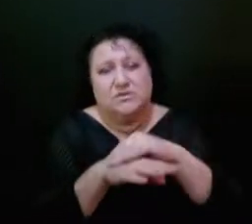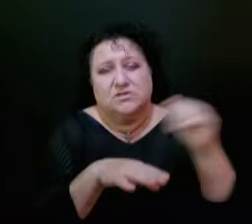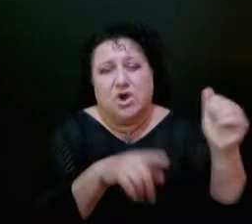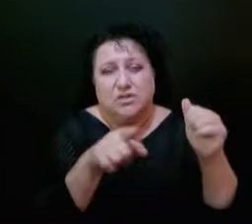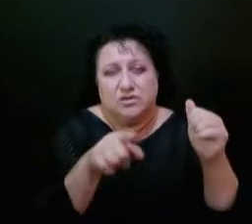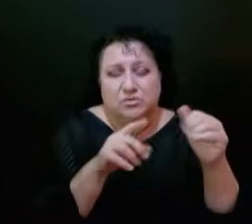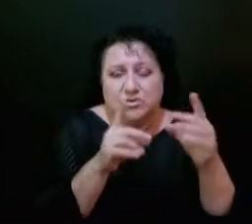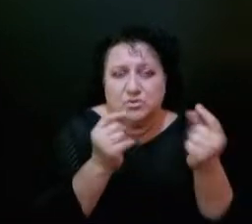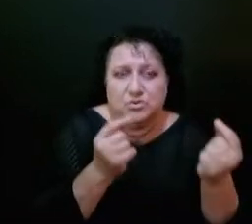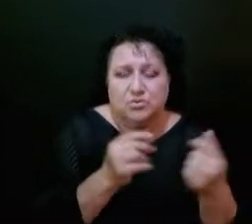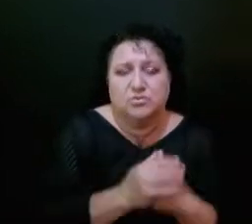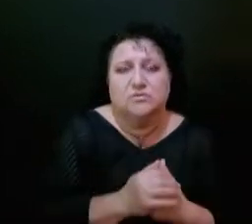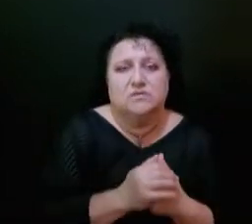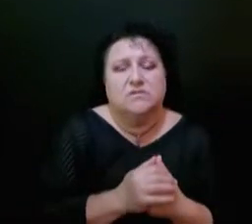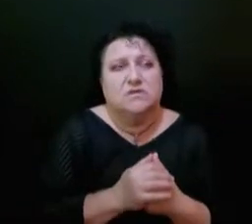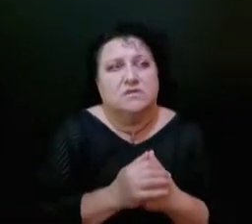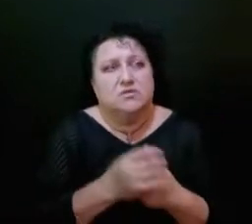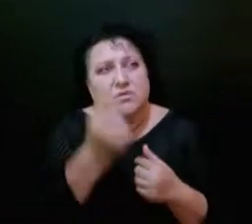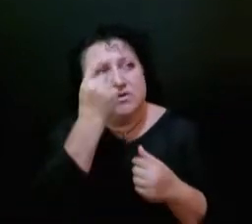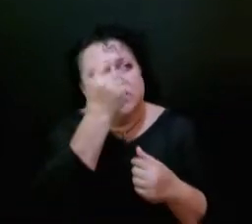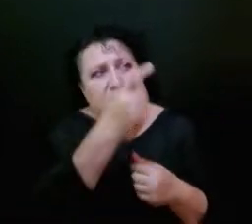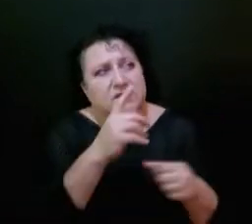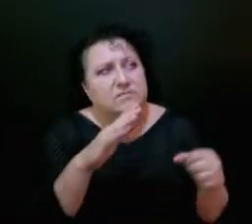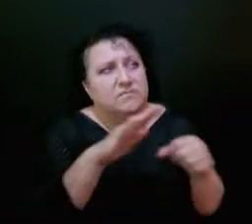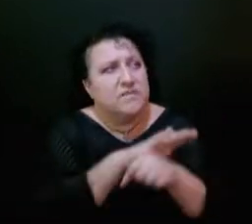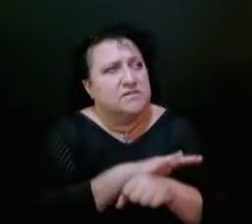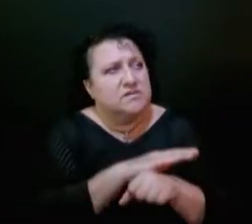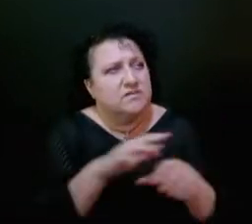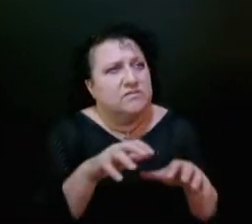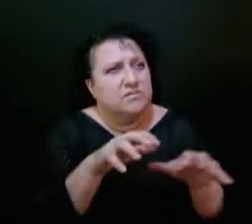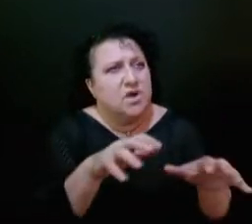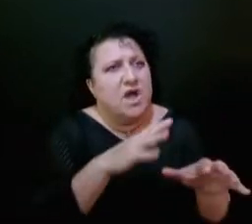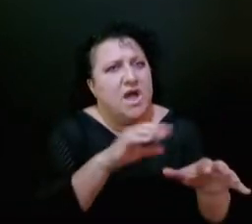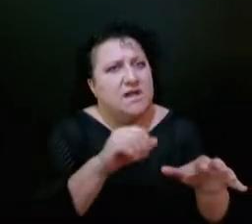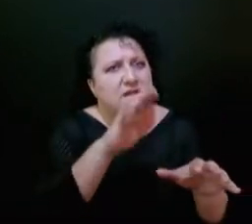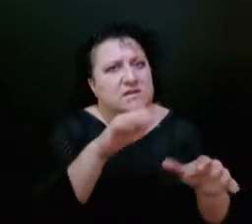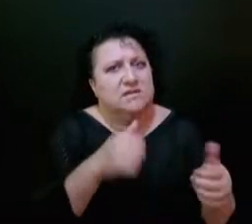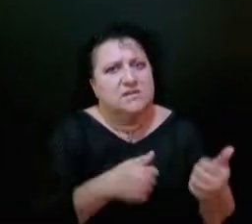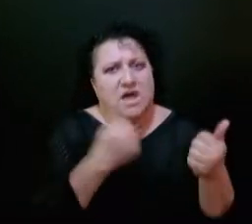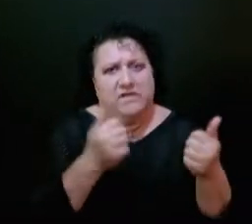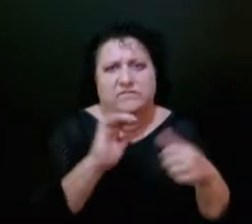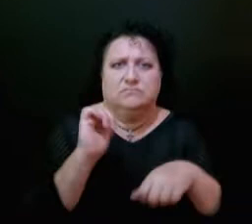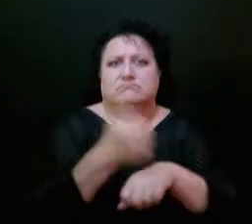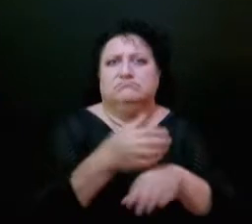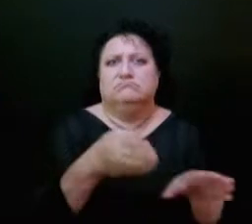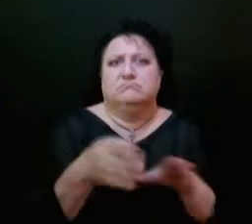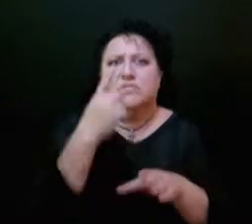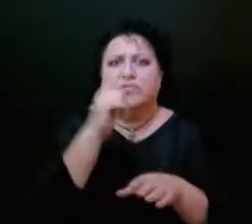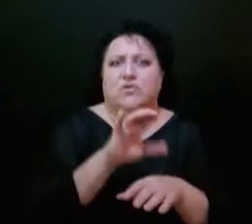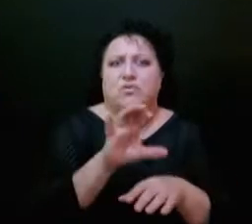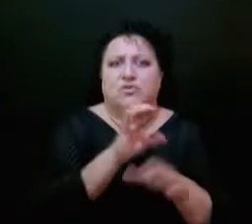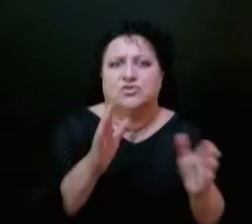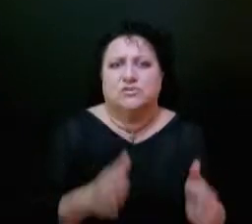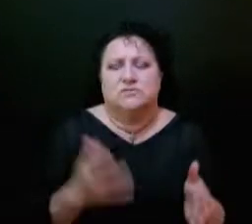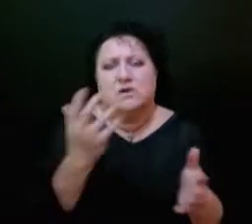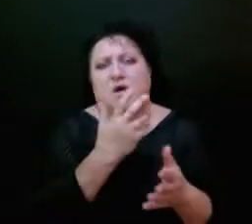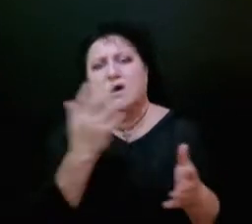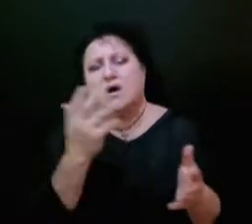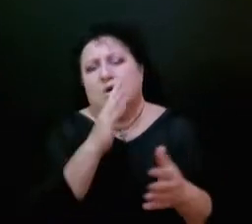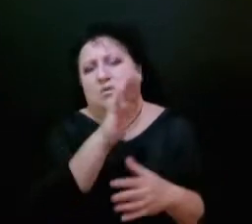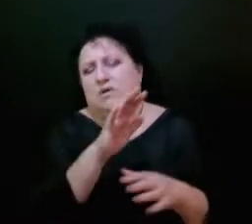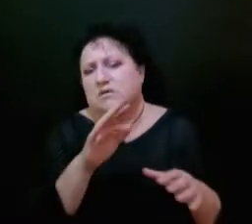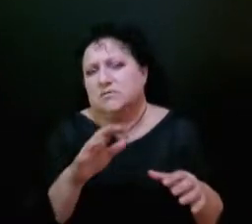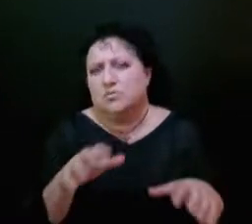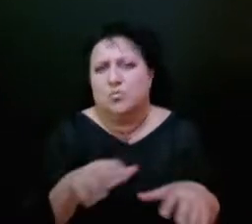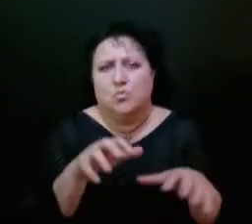can grasp the immensity of this glory, the way of life he has for Christians. Oh, the utter extravagance of his work in us who trust